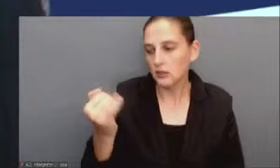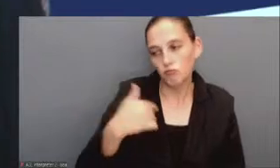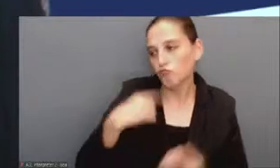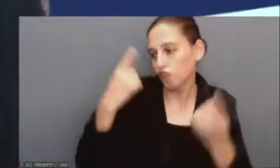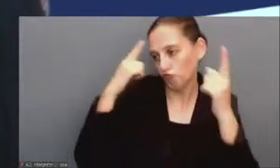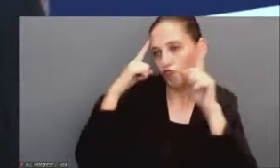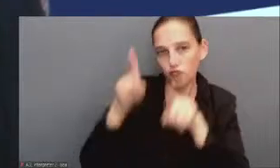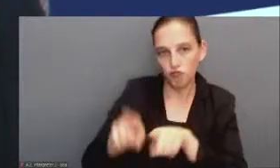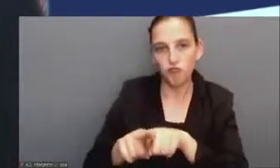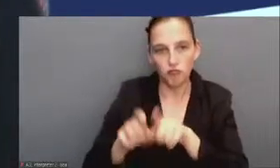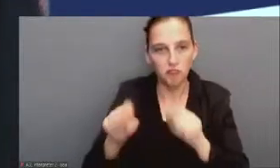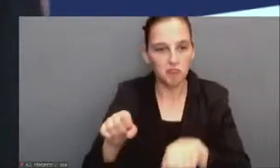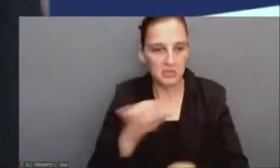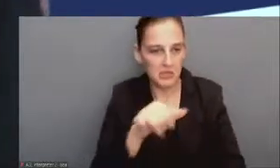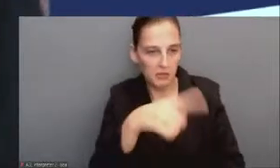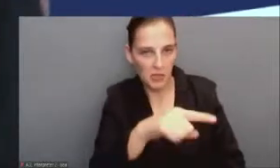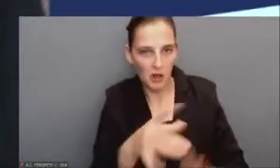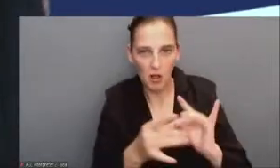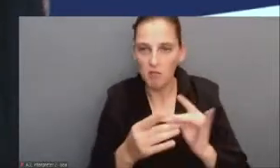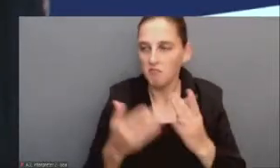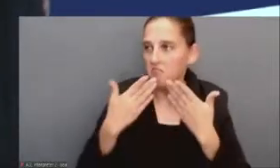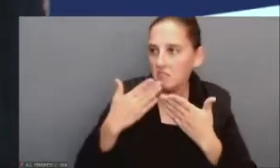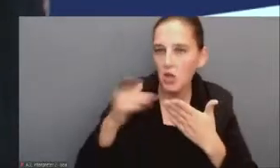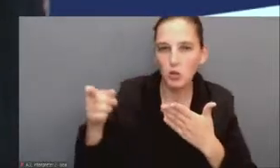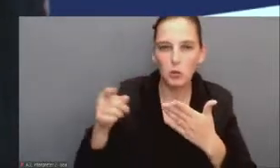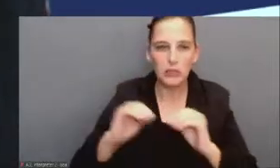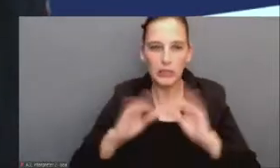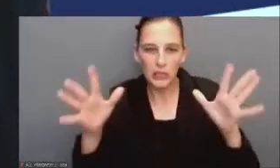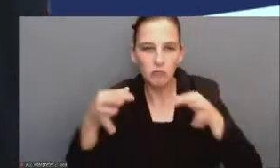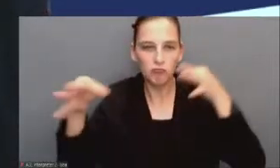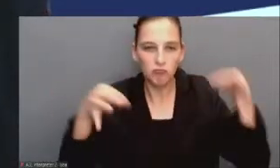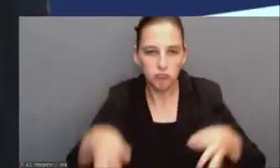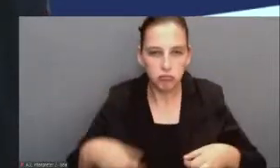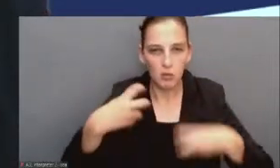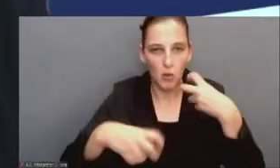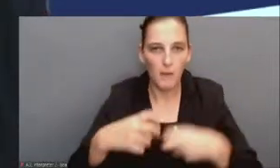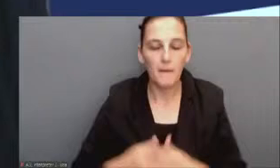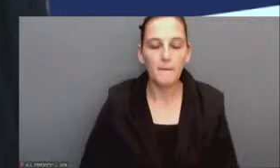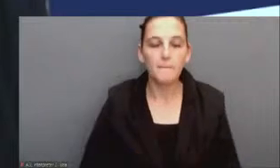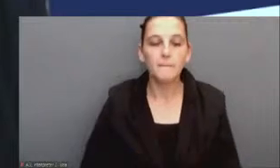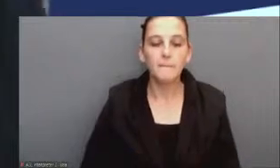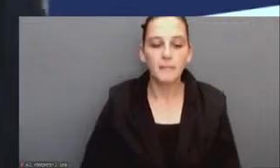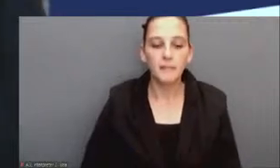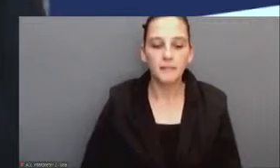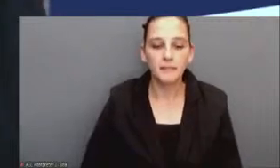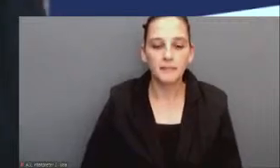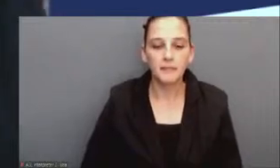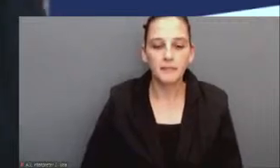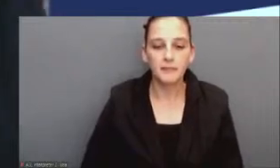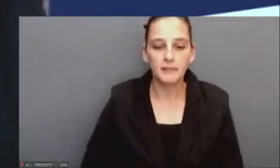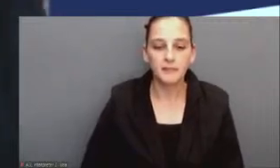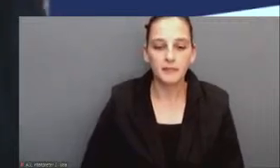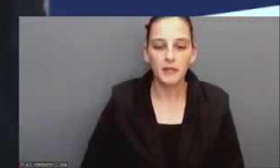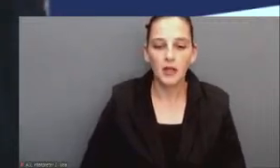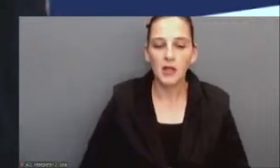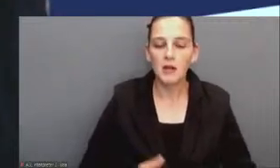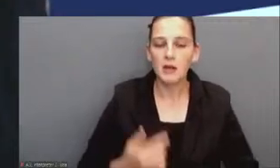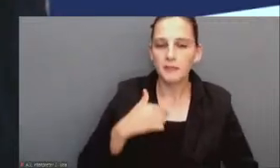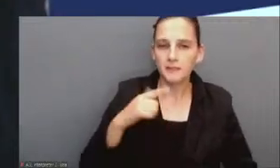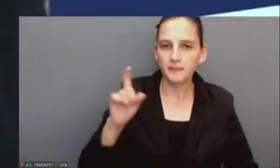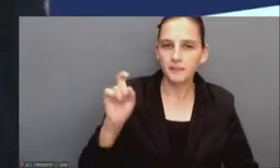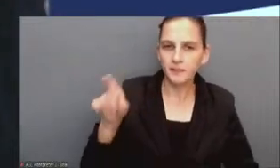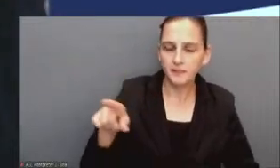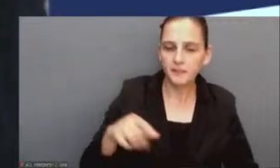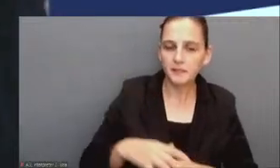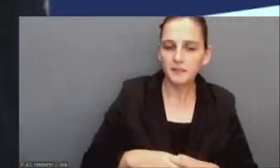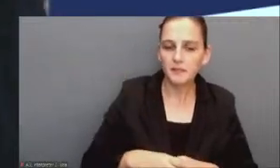too for laying out the full scope of the problem. And perhaps a conversation to reflect on and start now. But